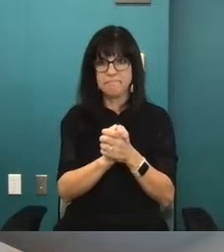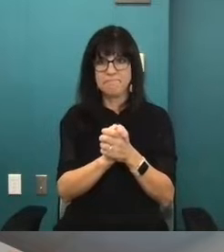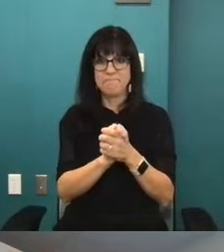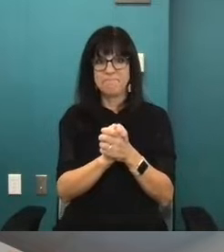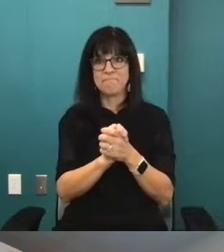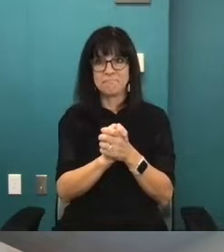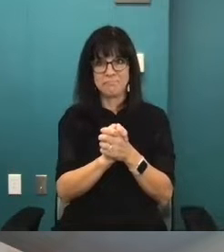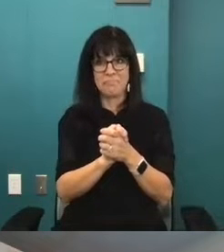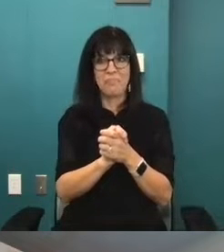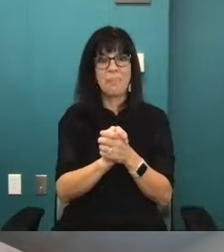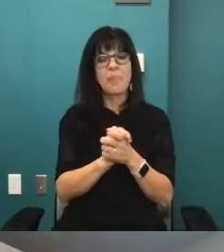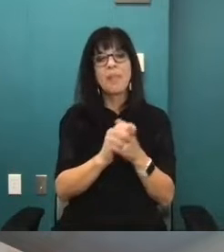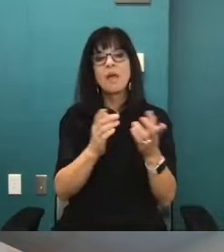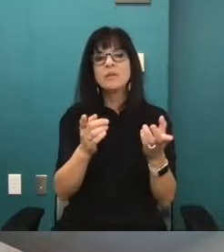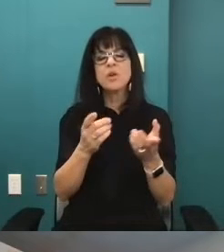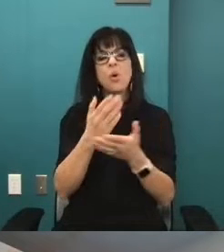So some of the things that we've been